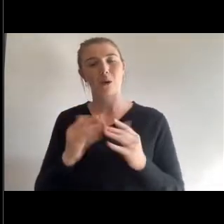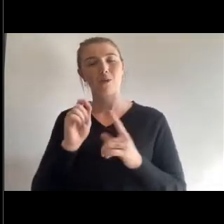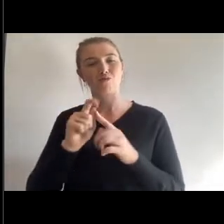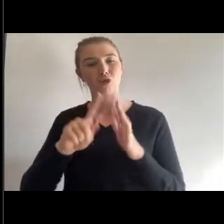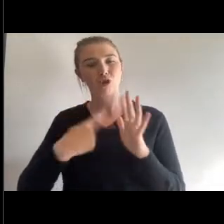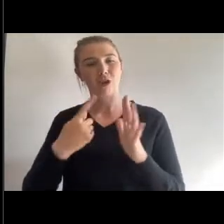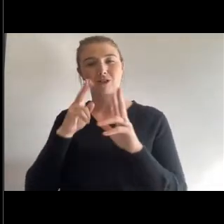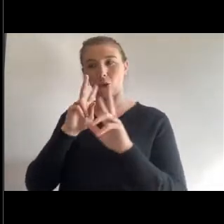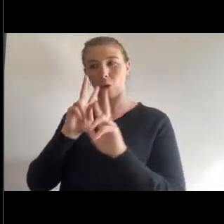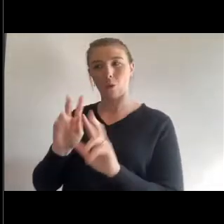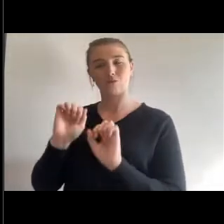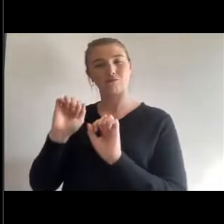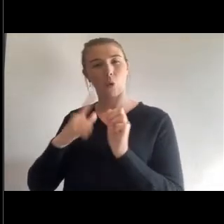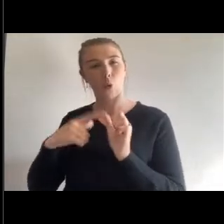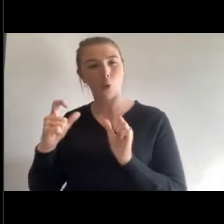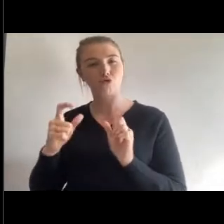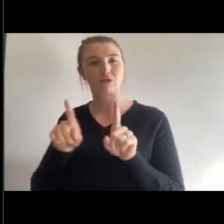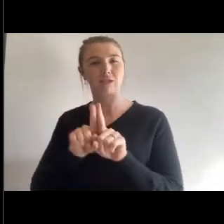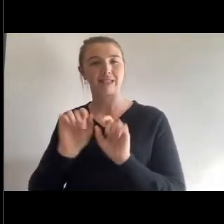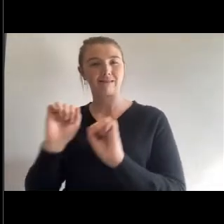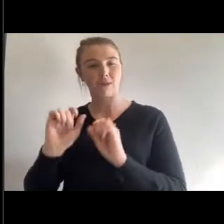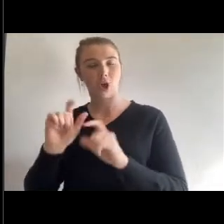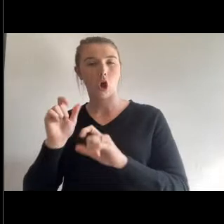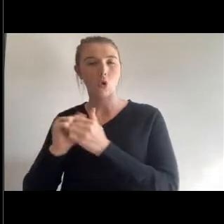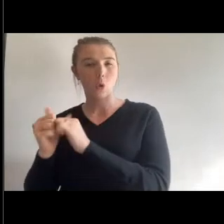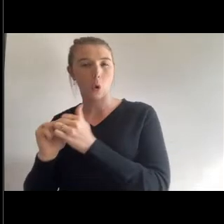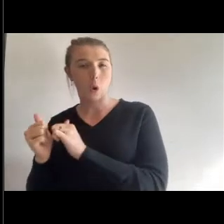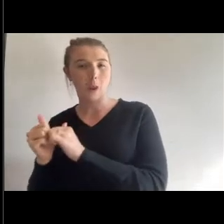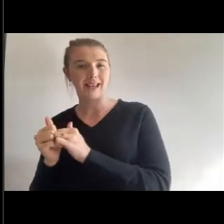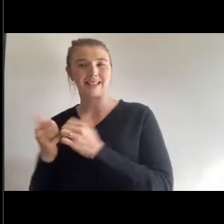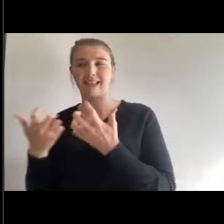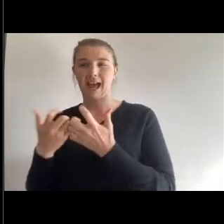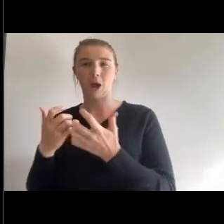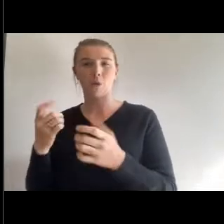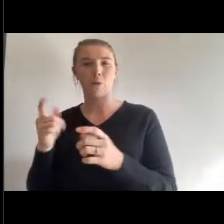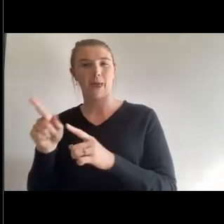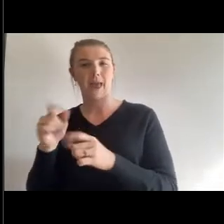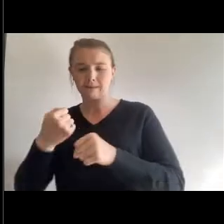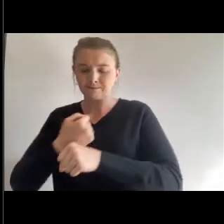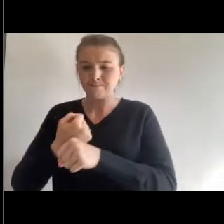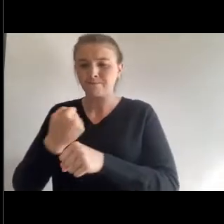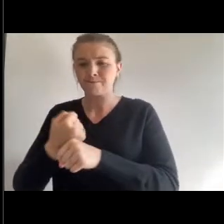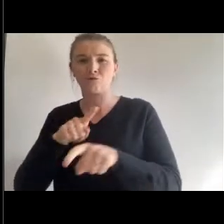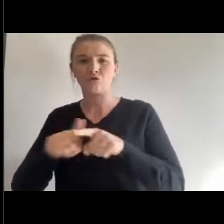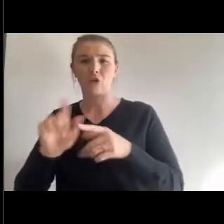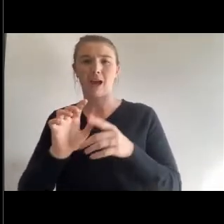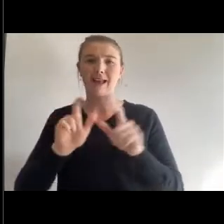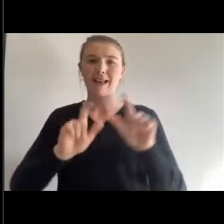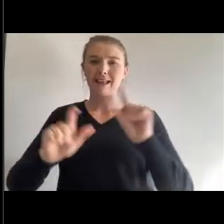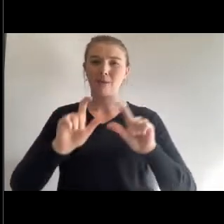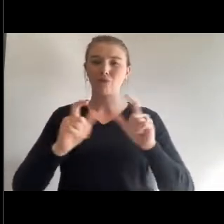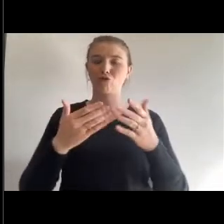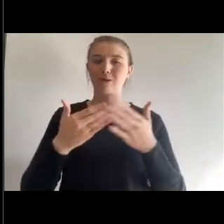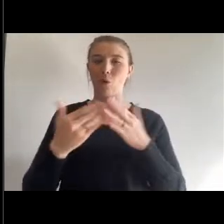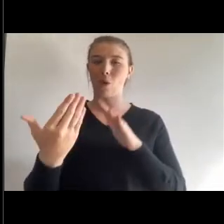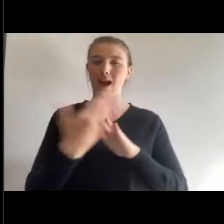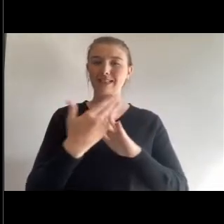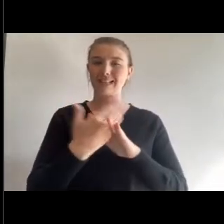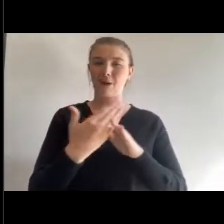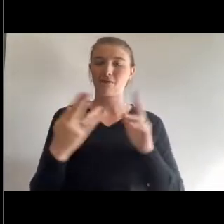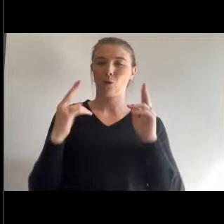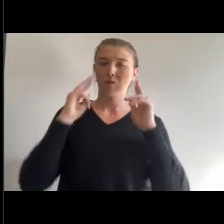colleagues and the network that she works with are trying to make chemistry more accessible to people who have problems with their hearing and communicate through